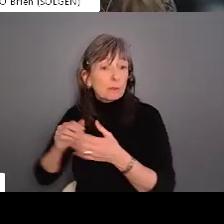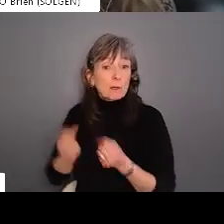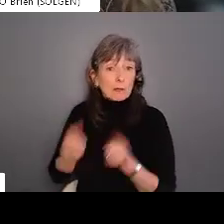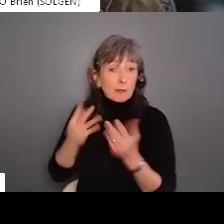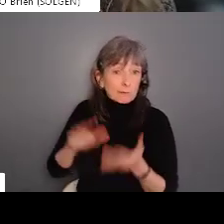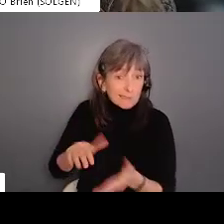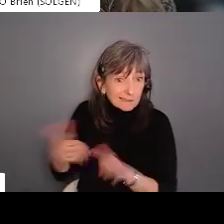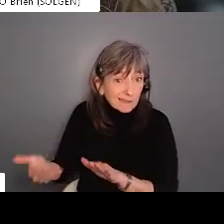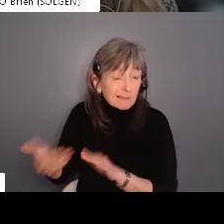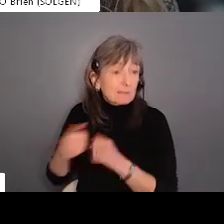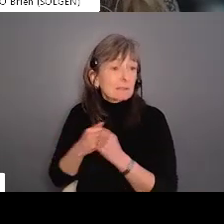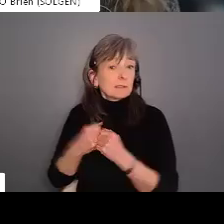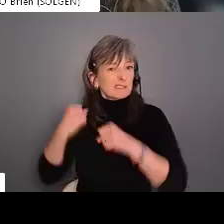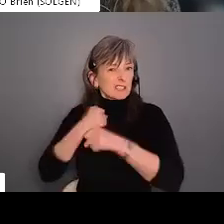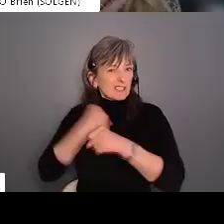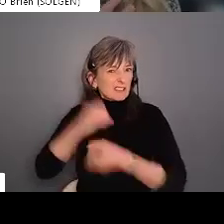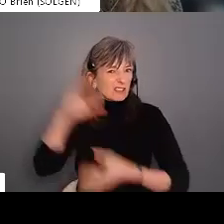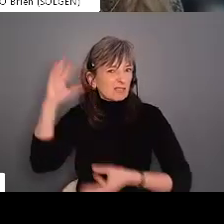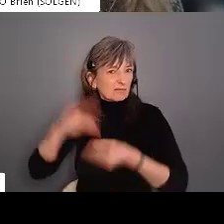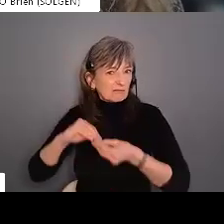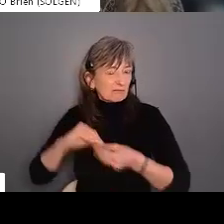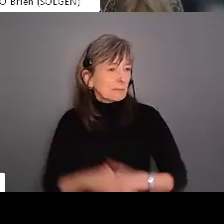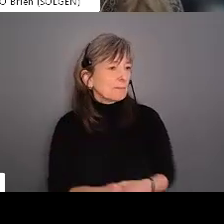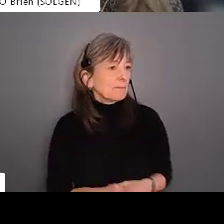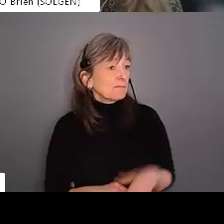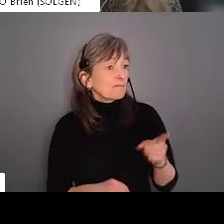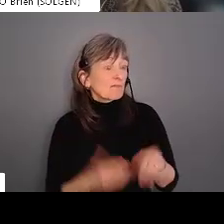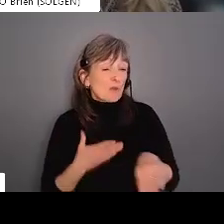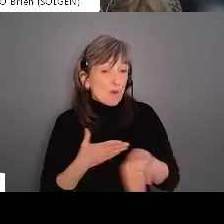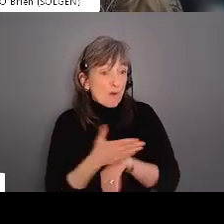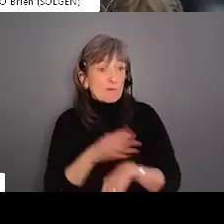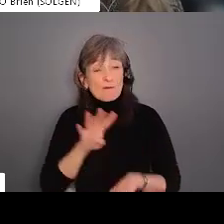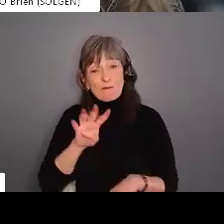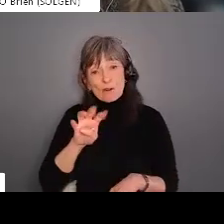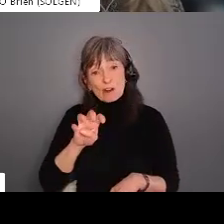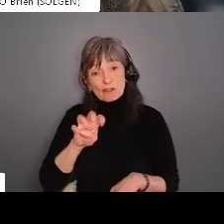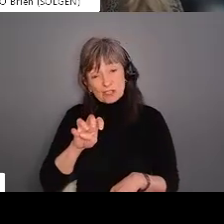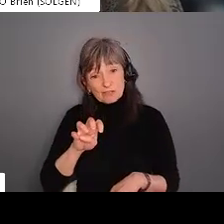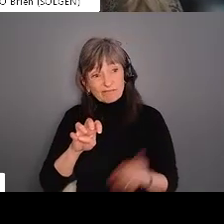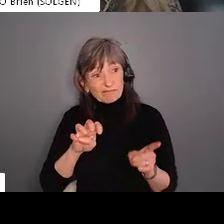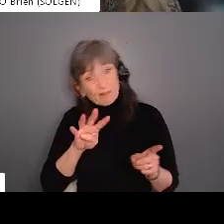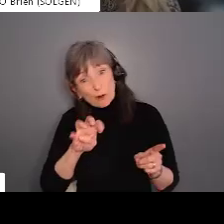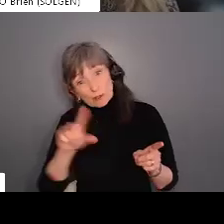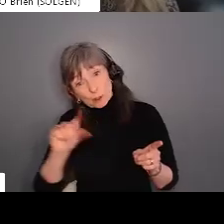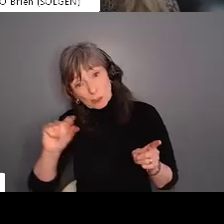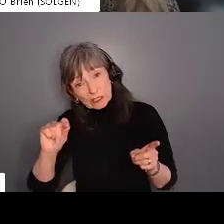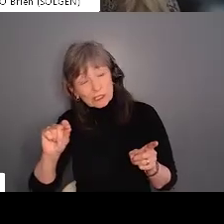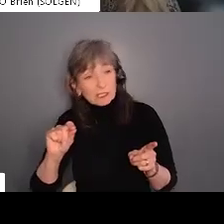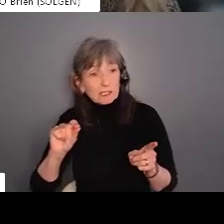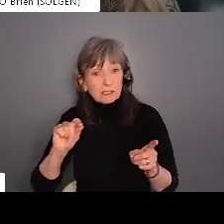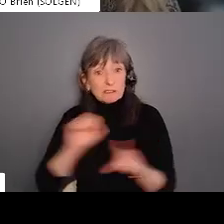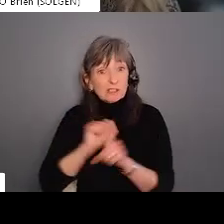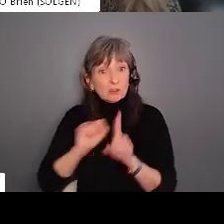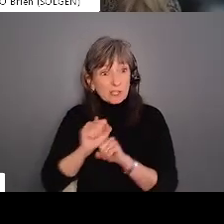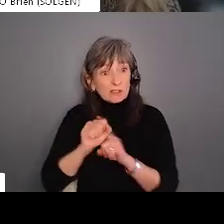statistics look like. So we've reviewed over 400 cases, 420 to be specific, which has